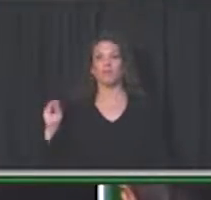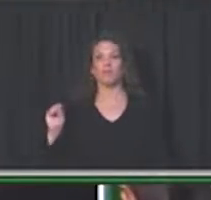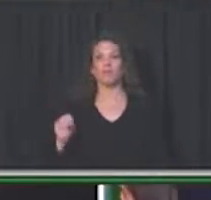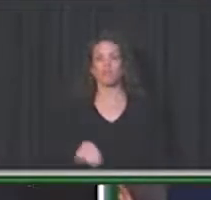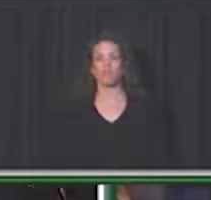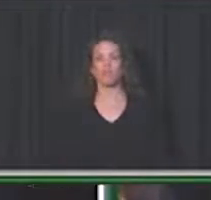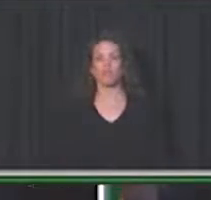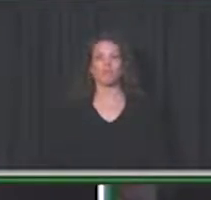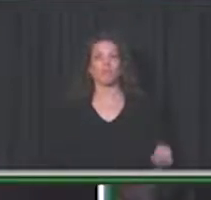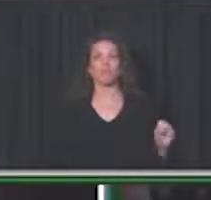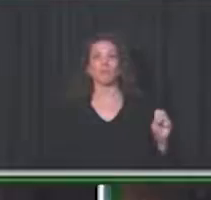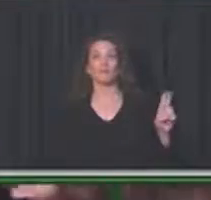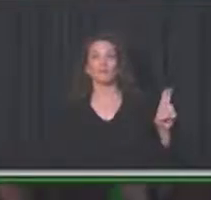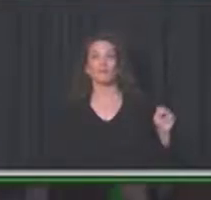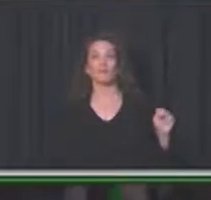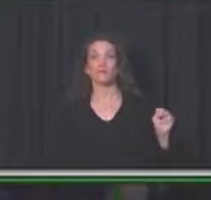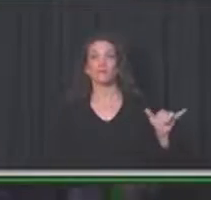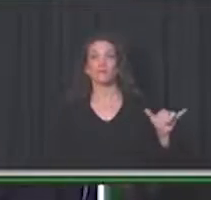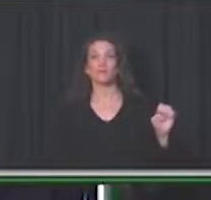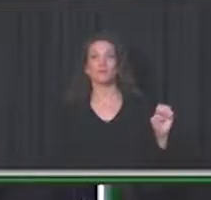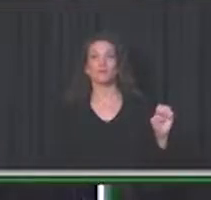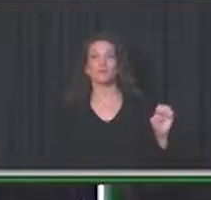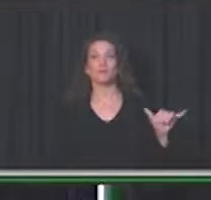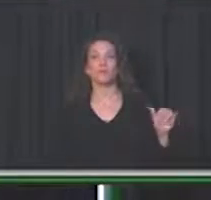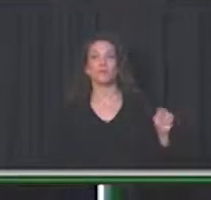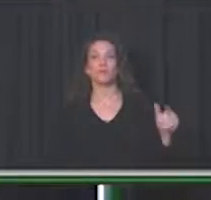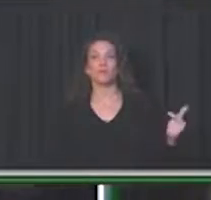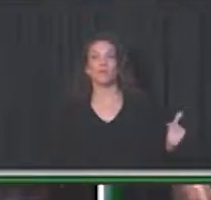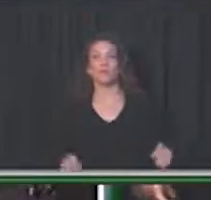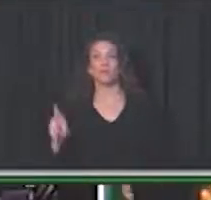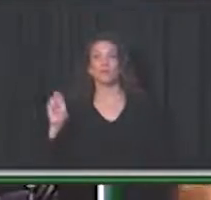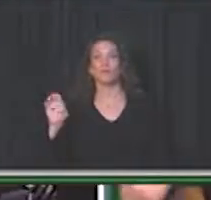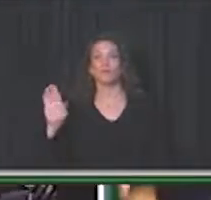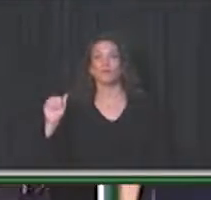Sunyi Yang. Rebecca Rodriguez.